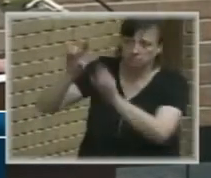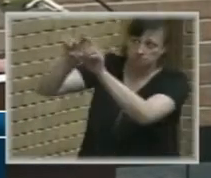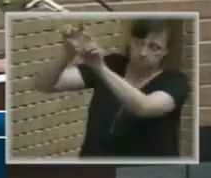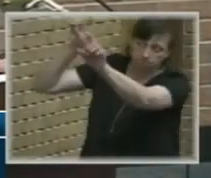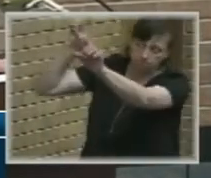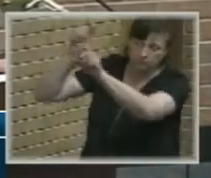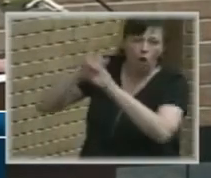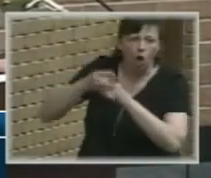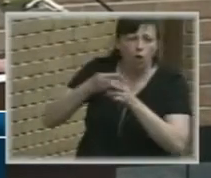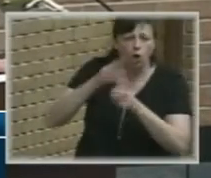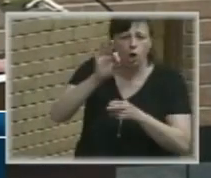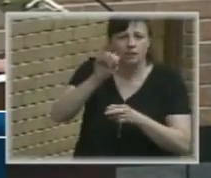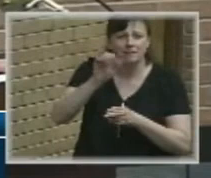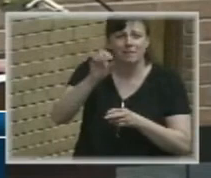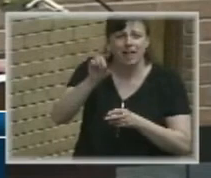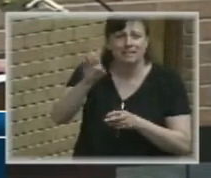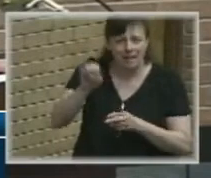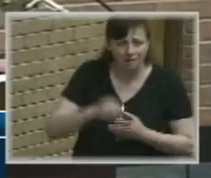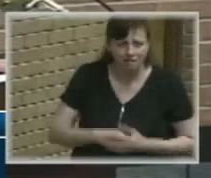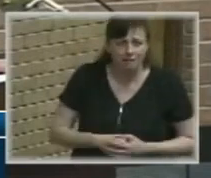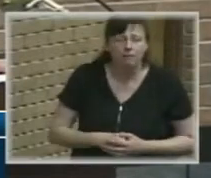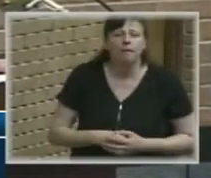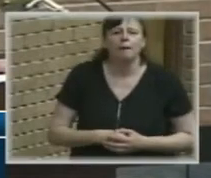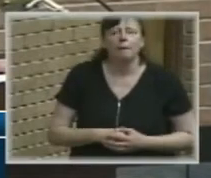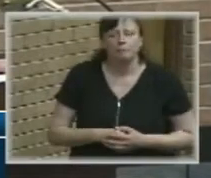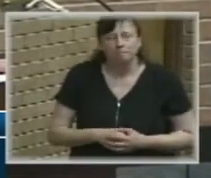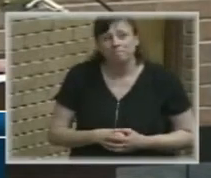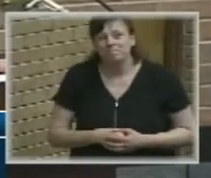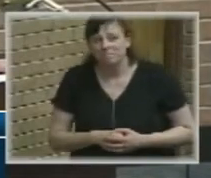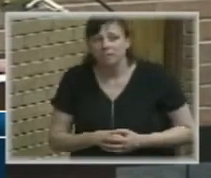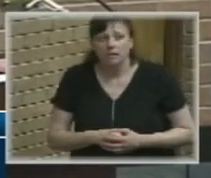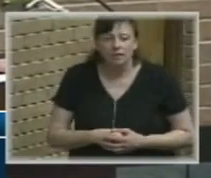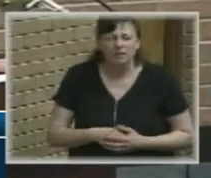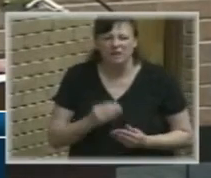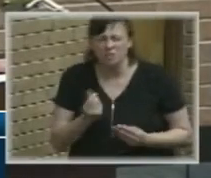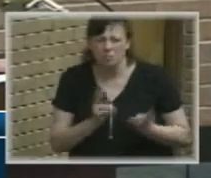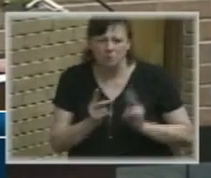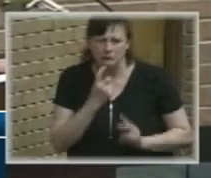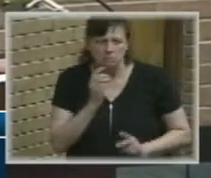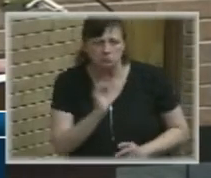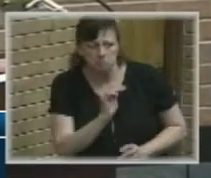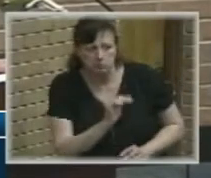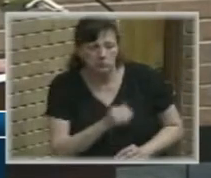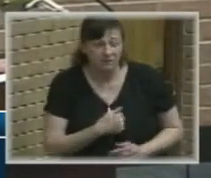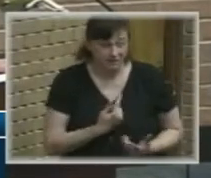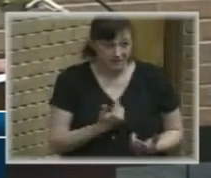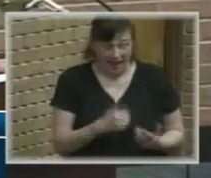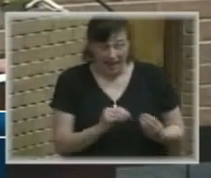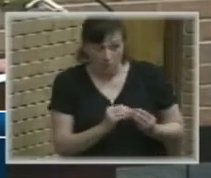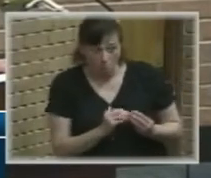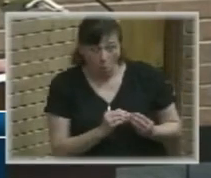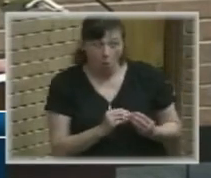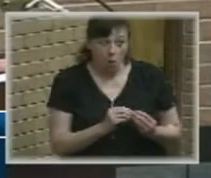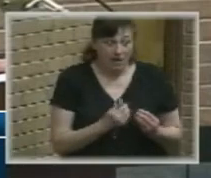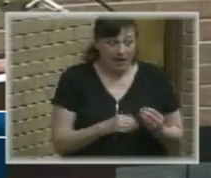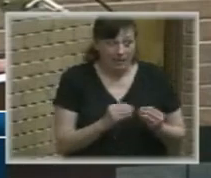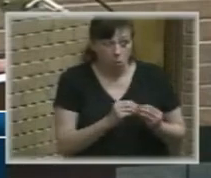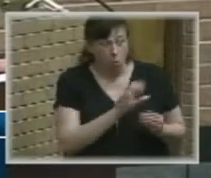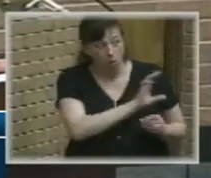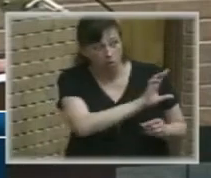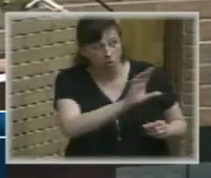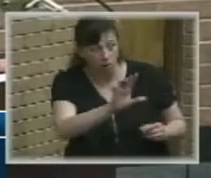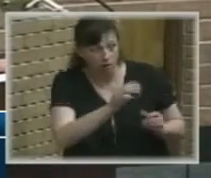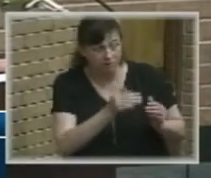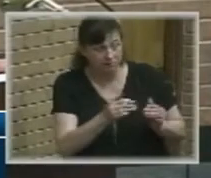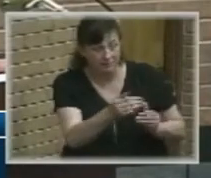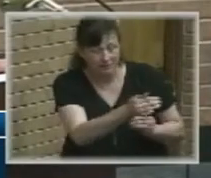a couple people asked him if they were going to go do anything kind of beyond the Otter and half